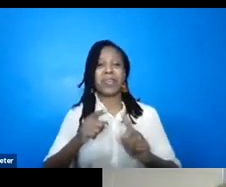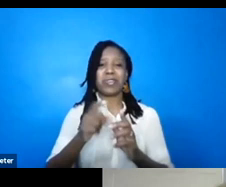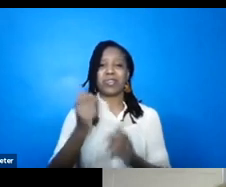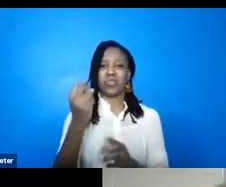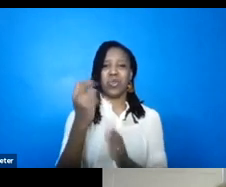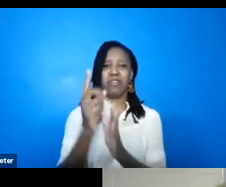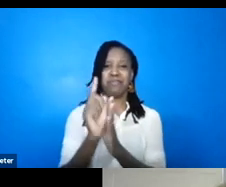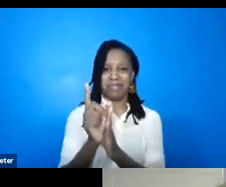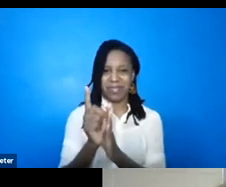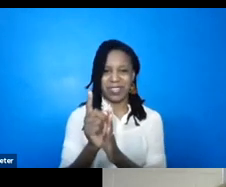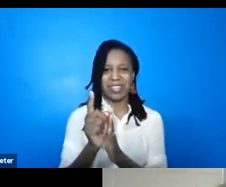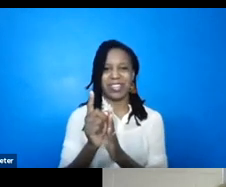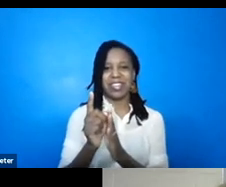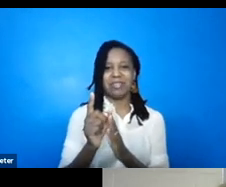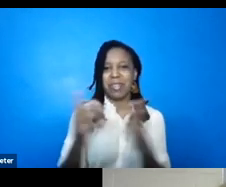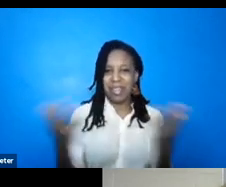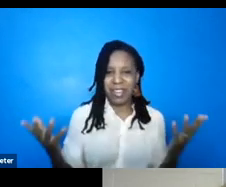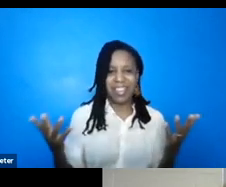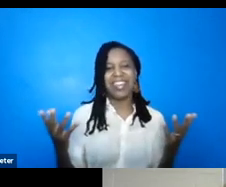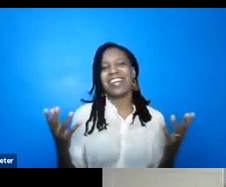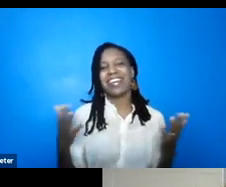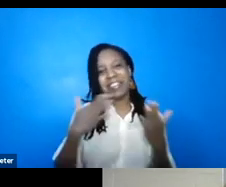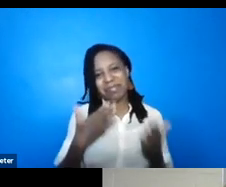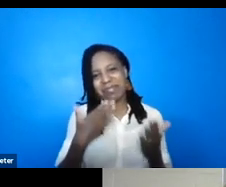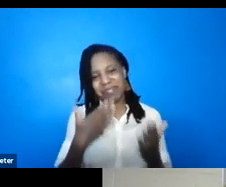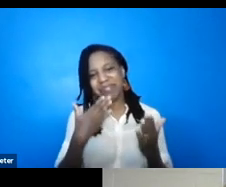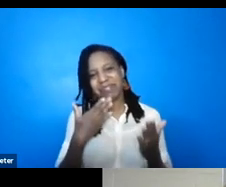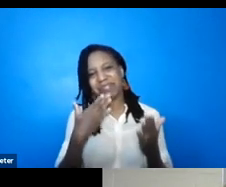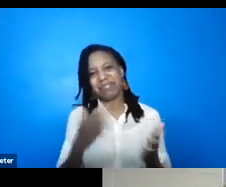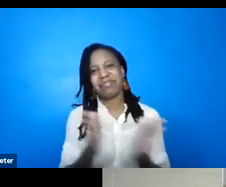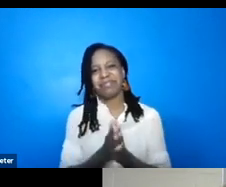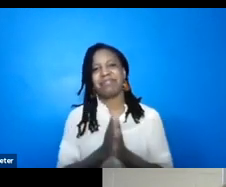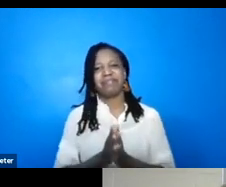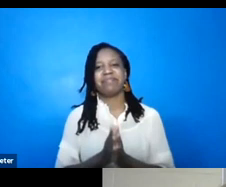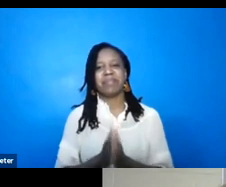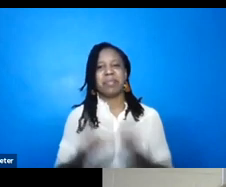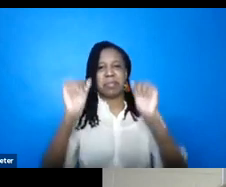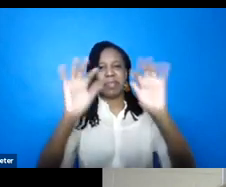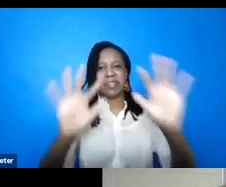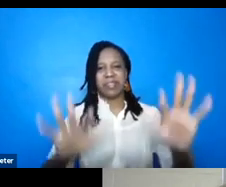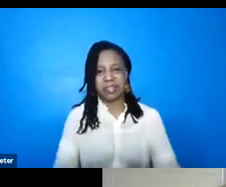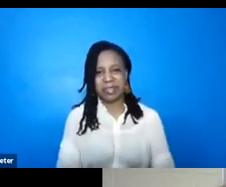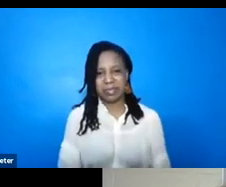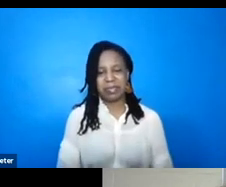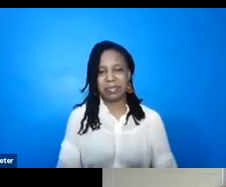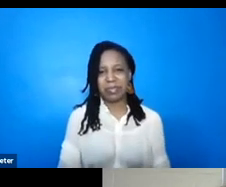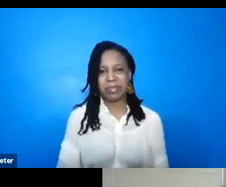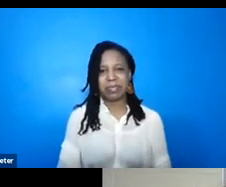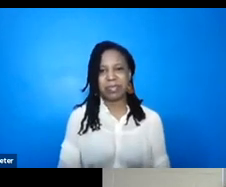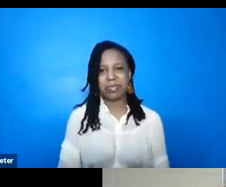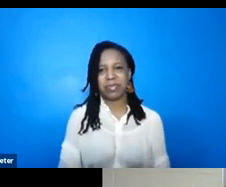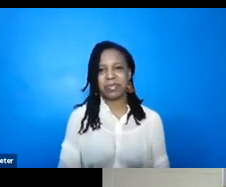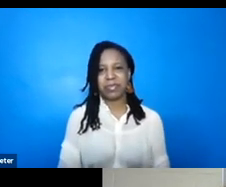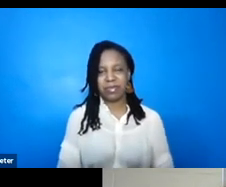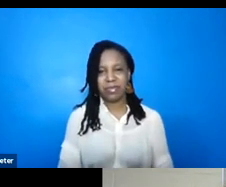But with that being said, I thank you all for this opportunity. Be blessed. Thank you so much, Lester. And don't worry, we'll come back